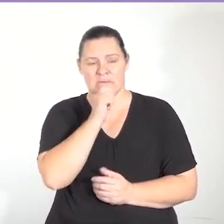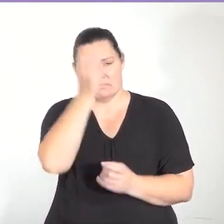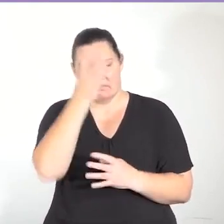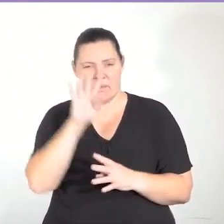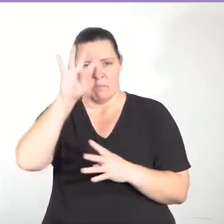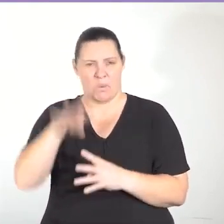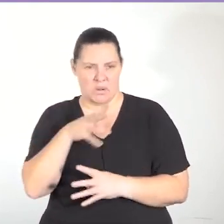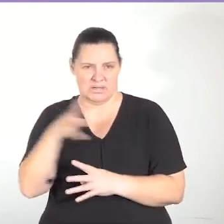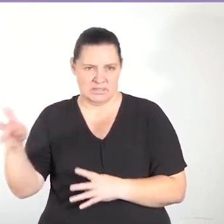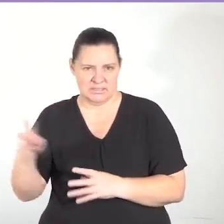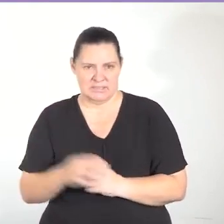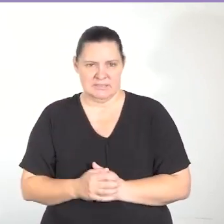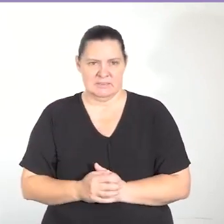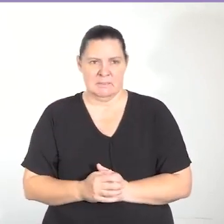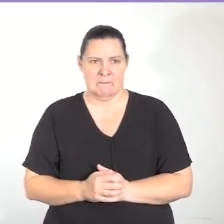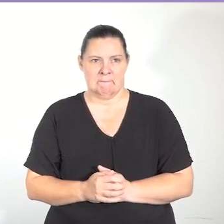board.